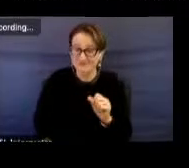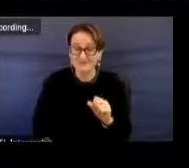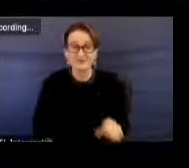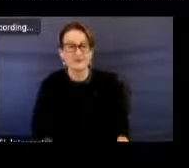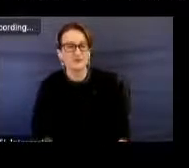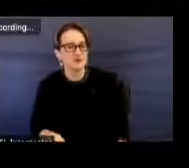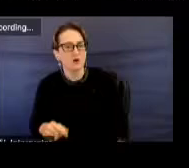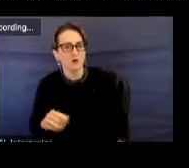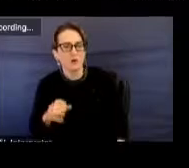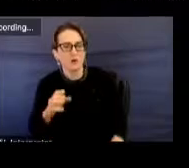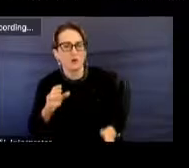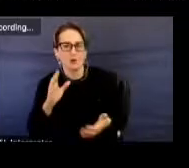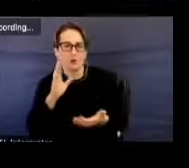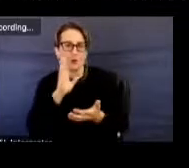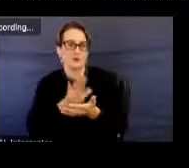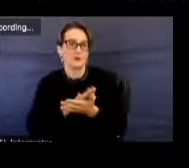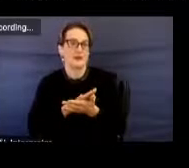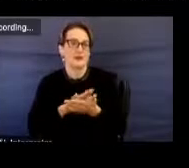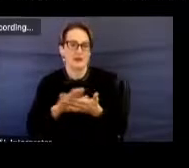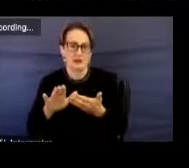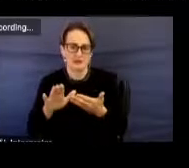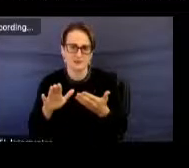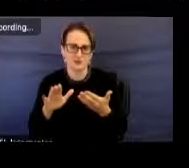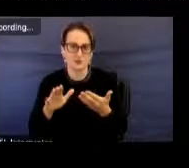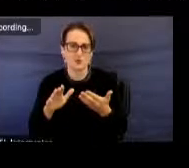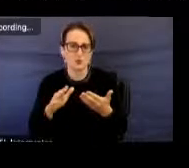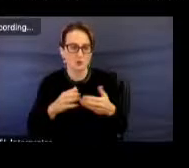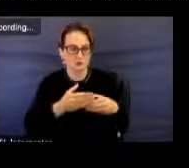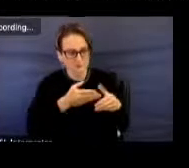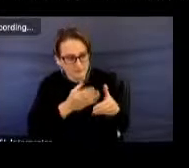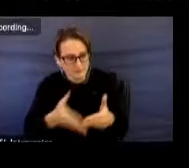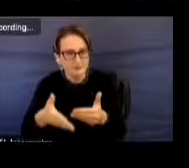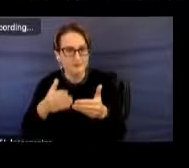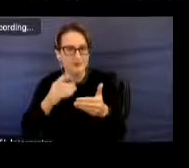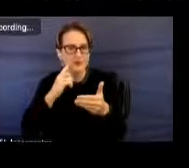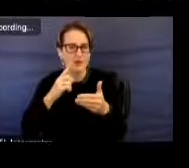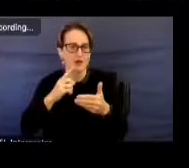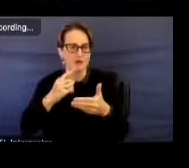would be great to expedite this process as soon as possible. And so